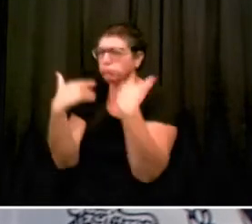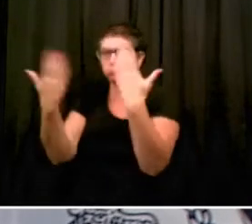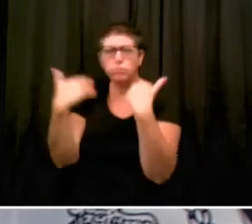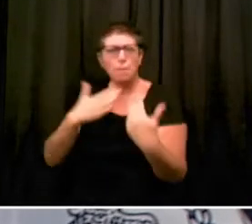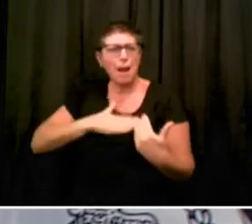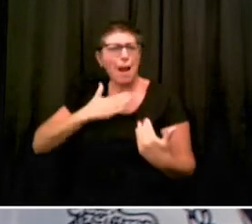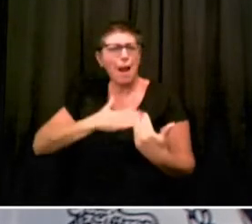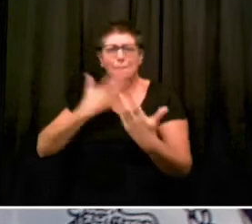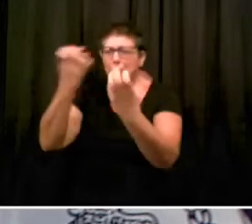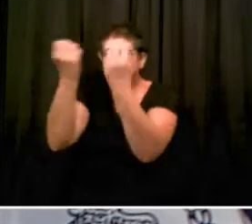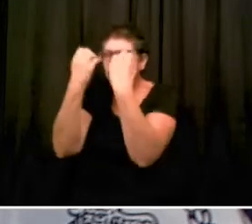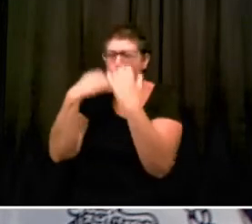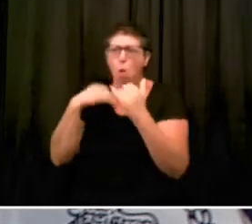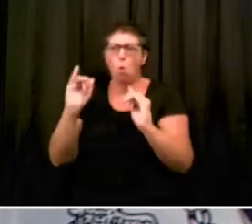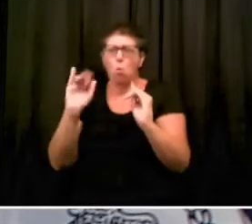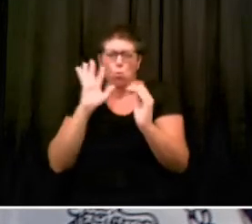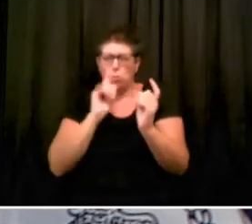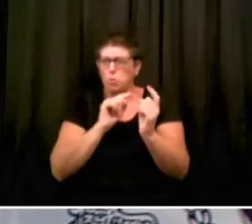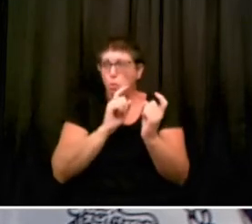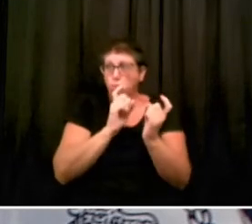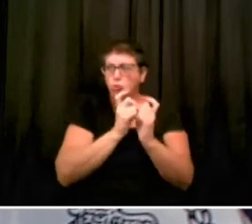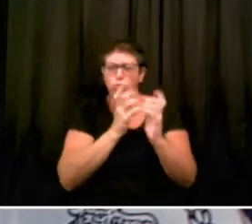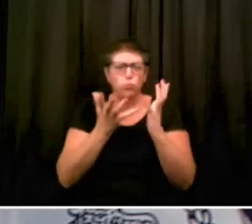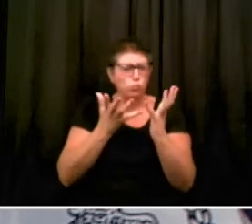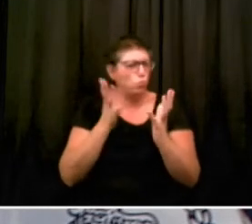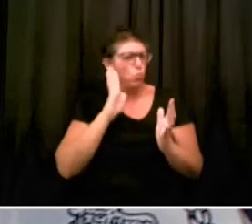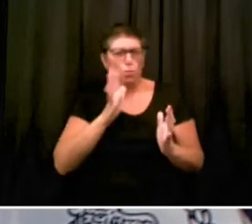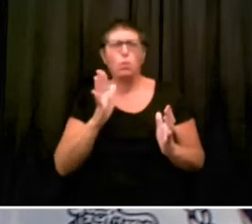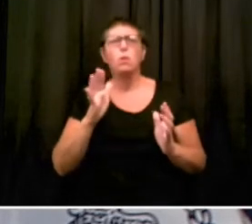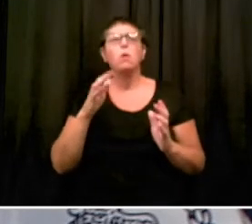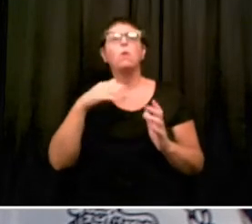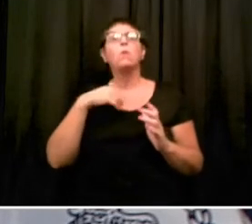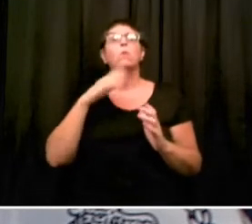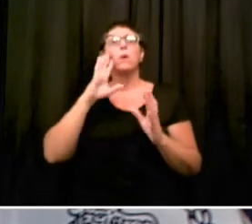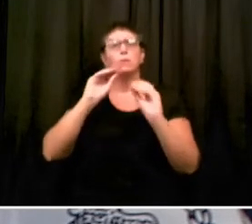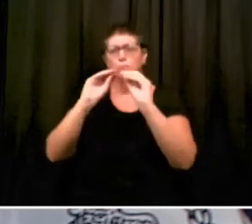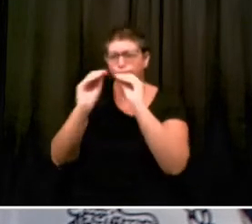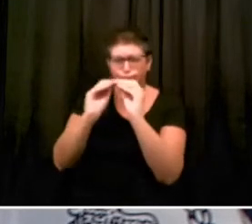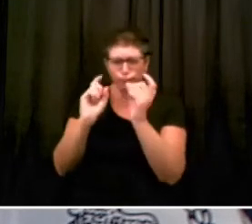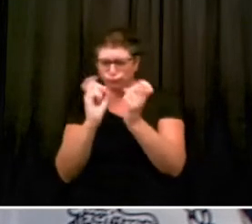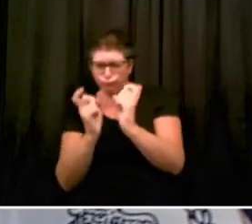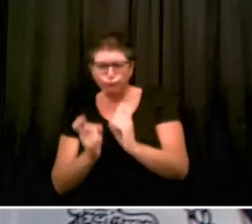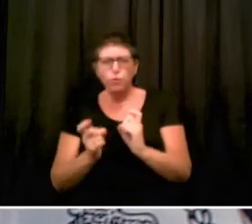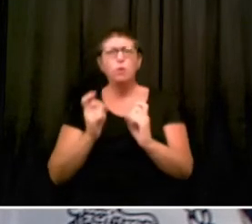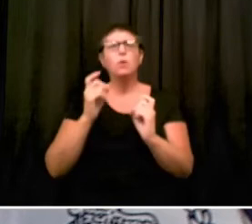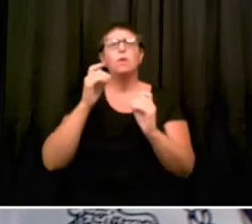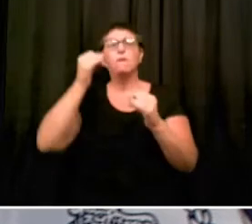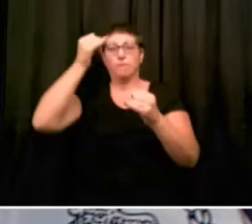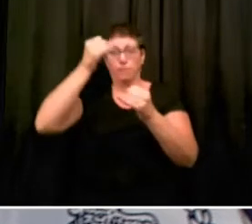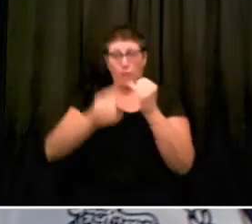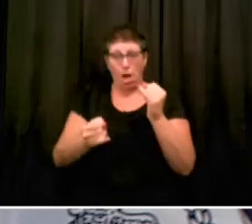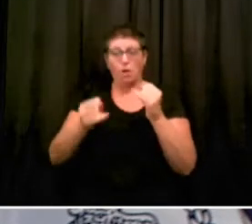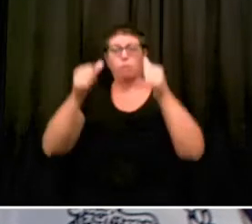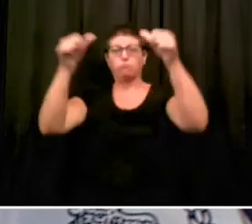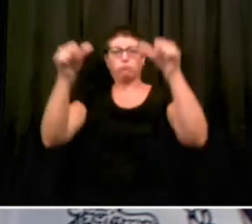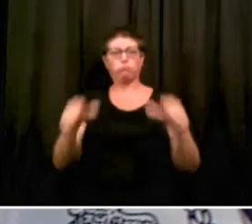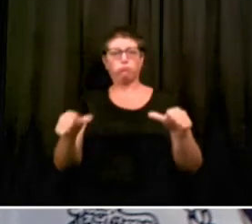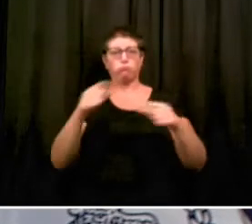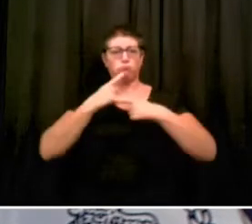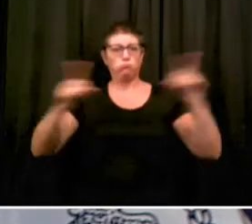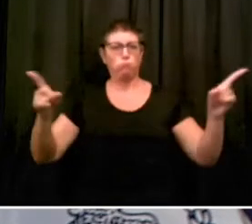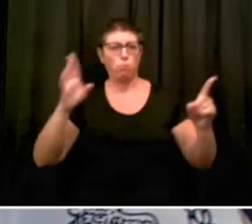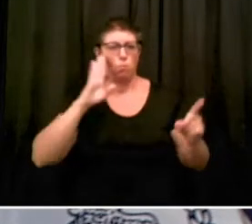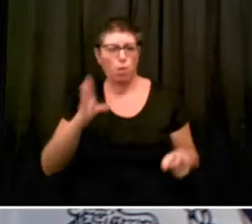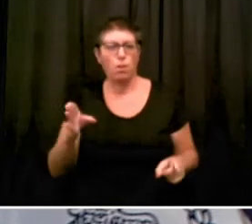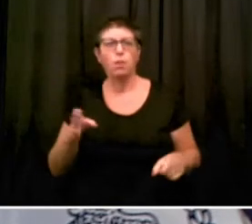matrix. But I would also say, when you think about intentional false statements versus accidental